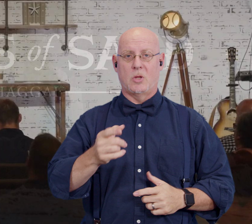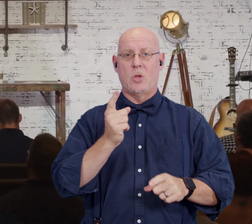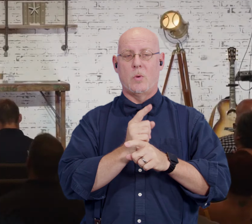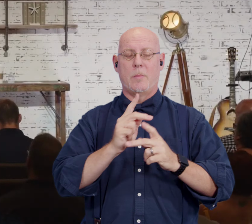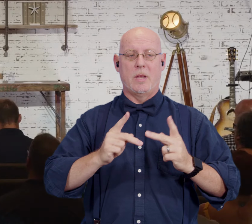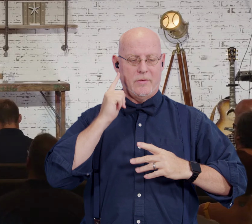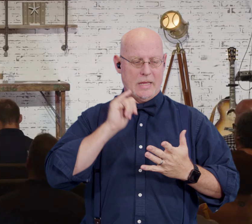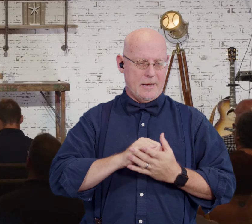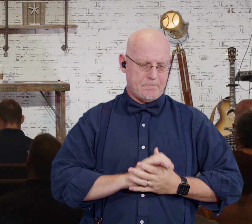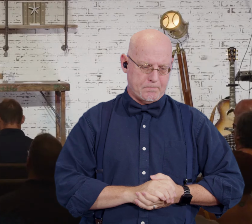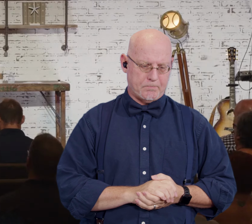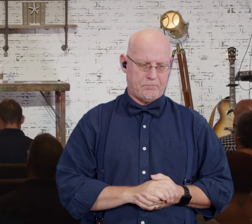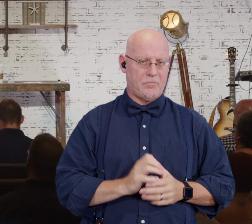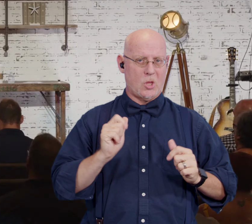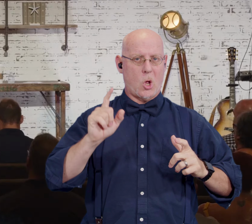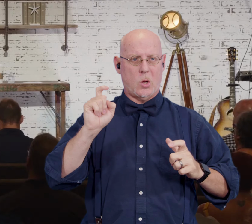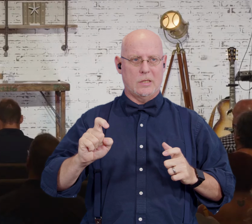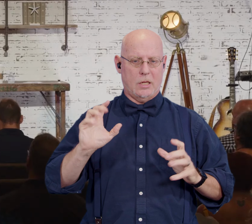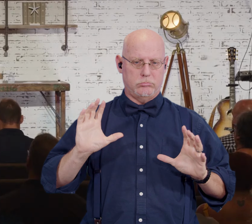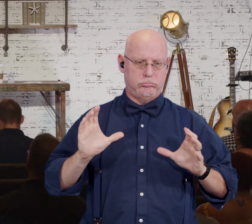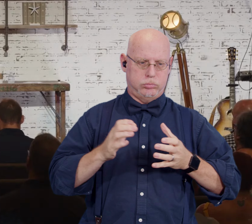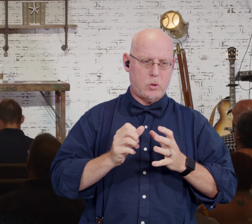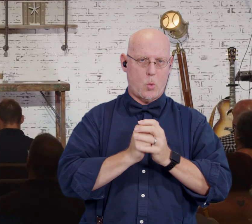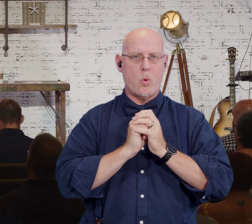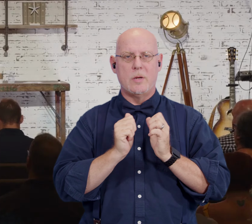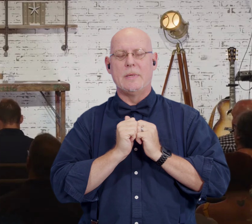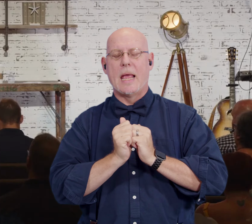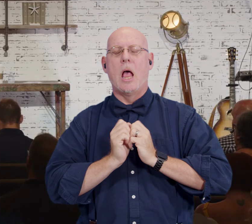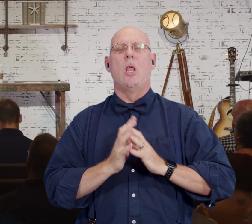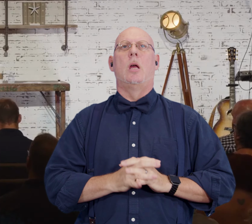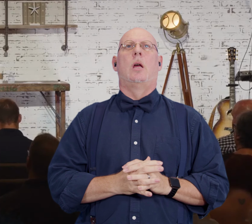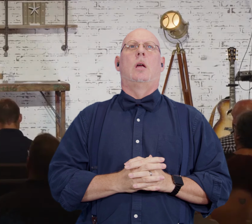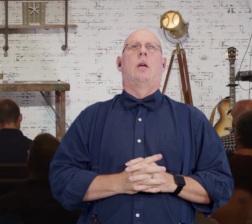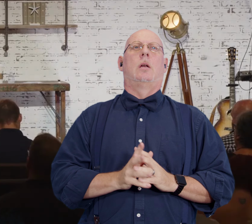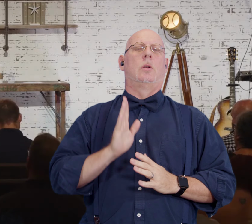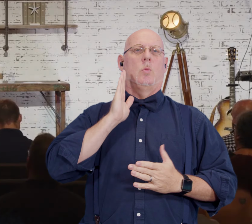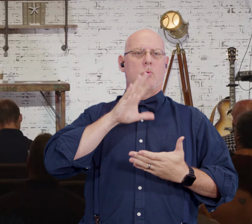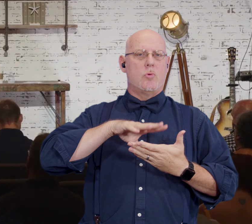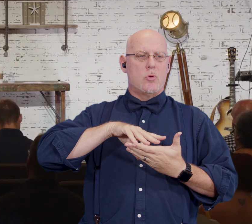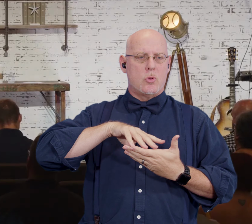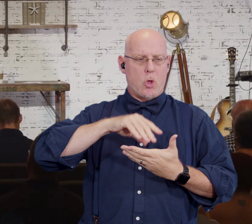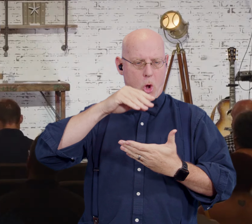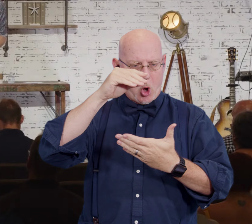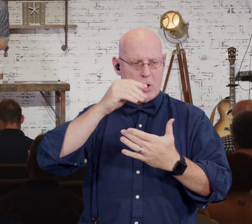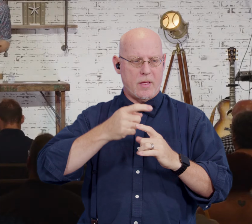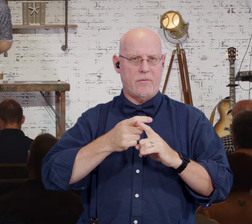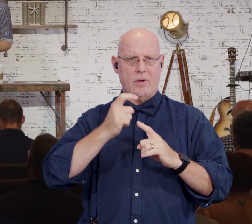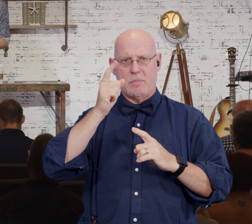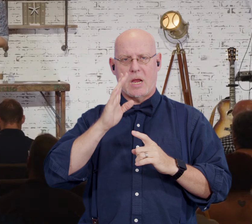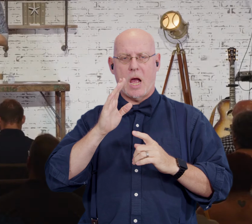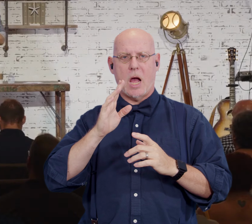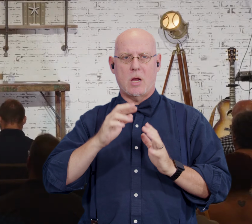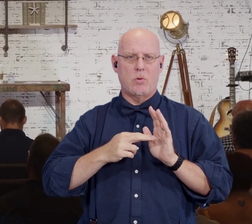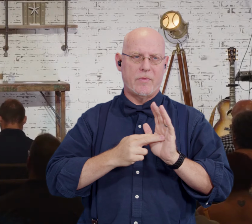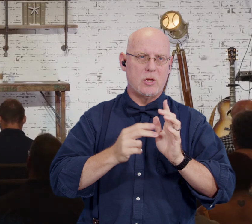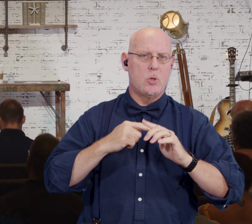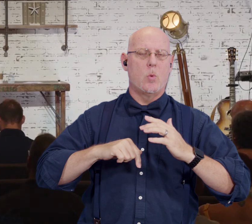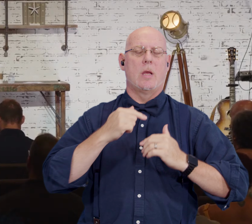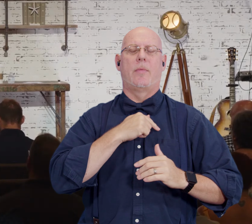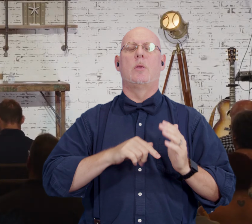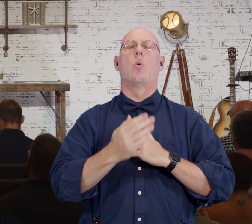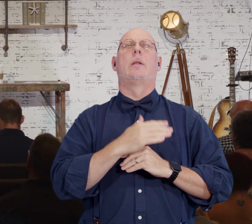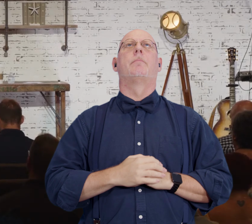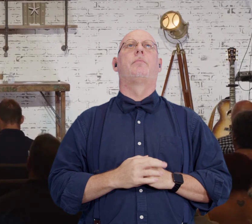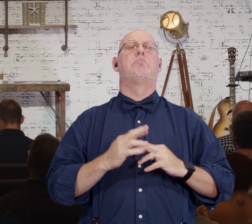All right, you're in the right place for that. We all need corporate collective worship together, and we're going to get to learn from God's revelation to us